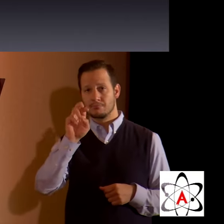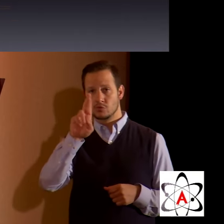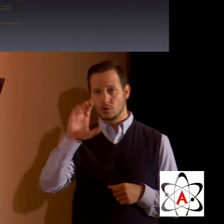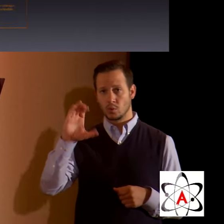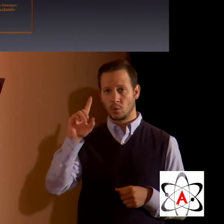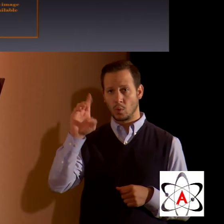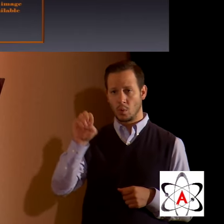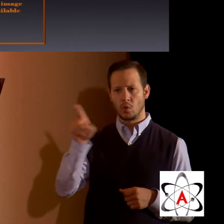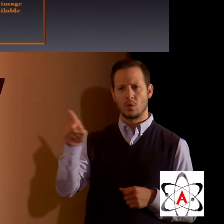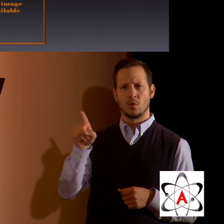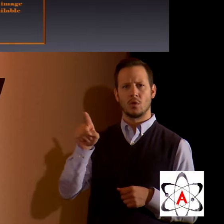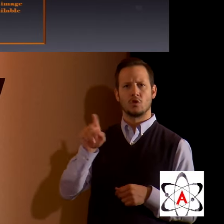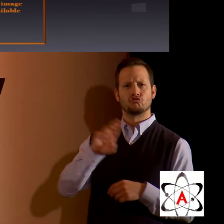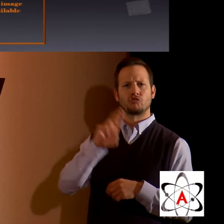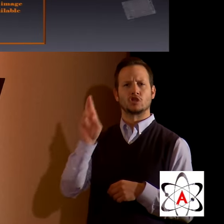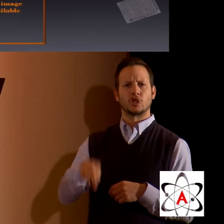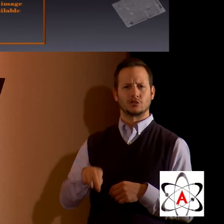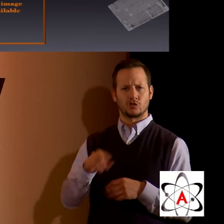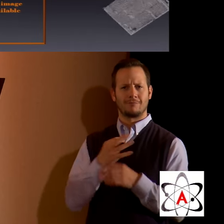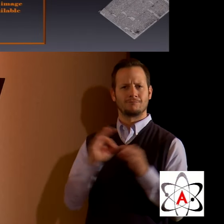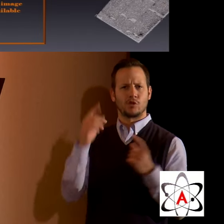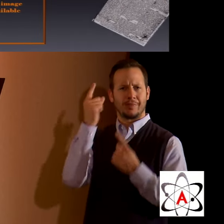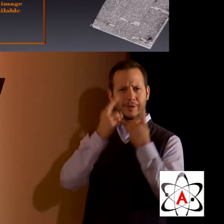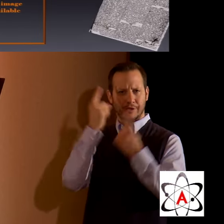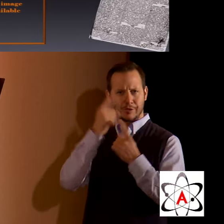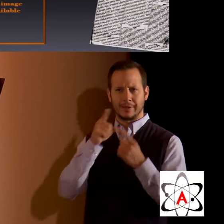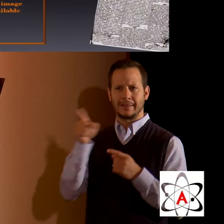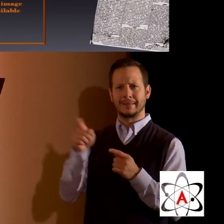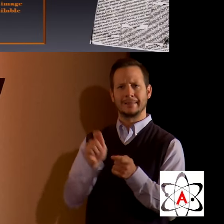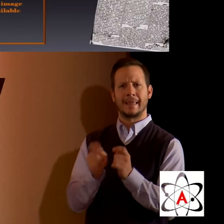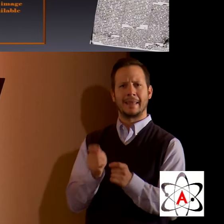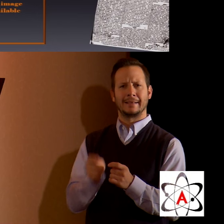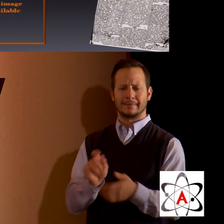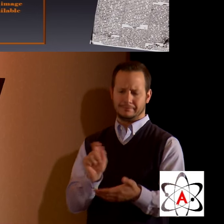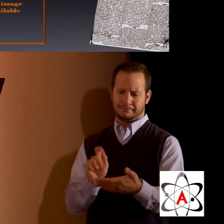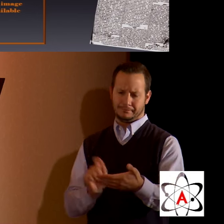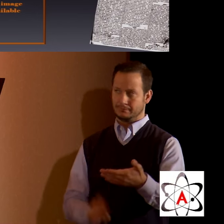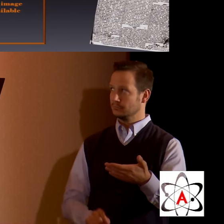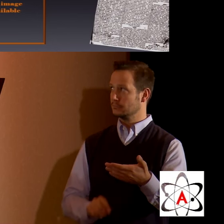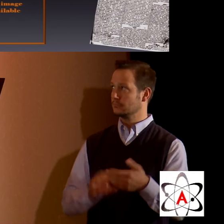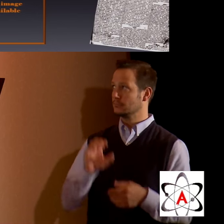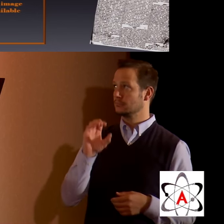Rochester freethinker who edited Palmyra's weekly paper under the pseudonym of